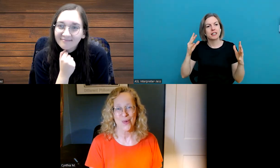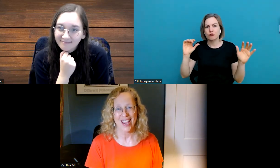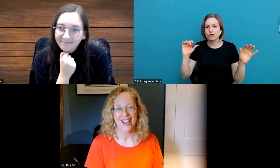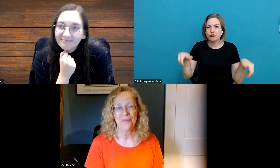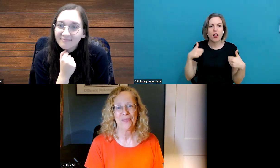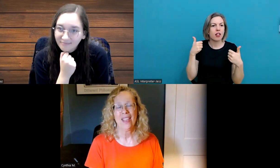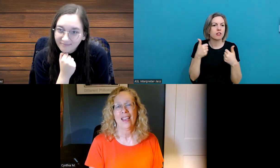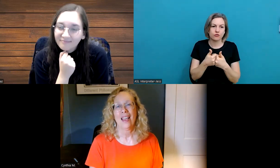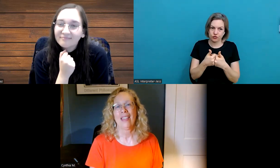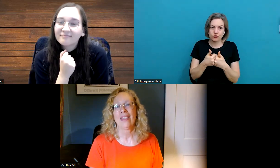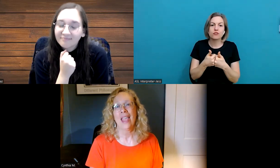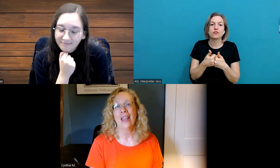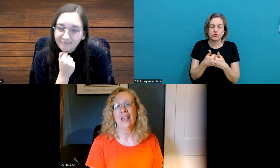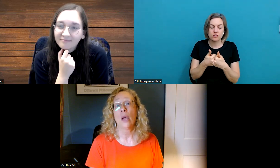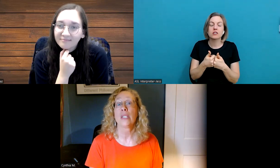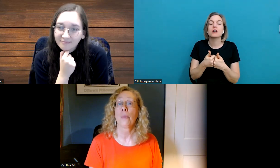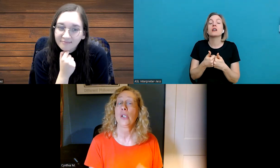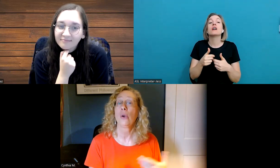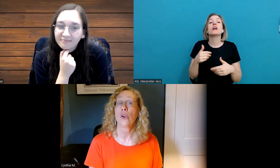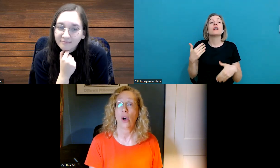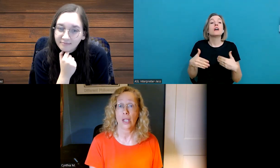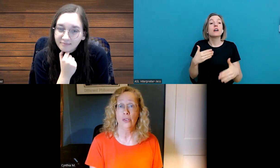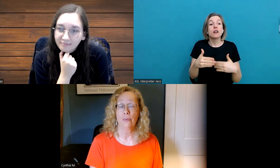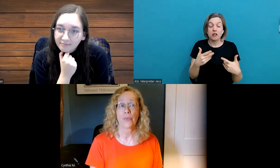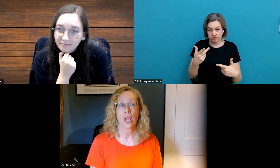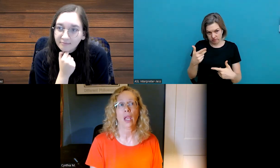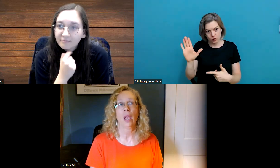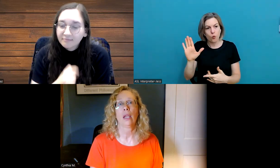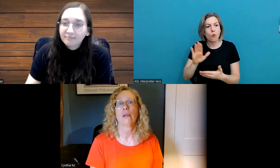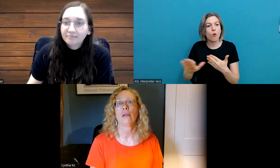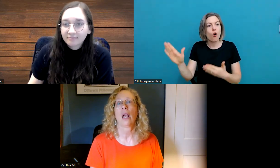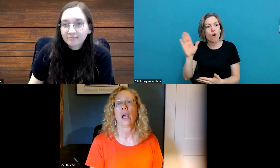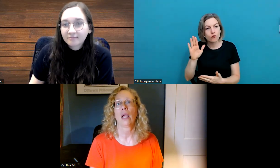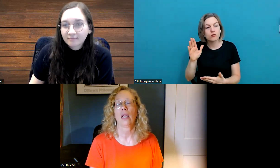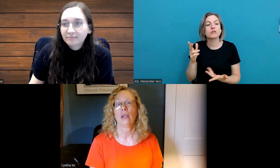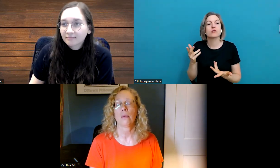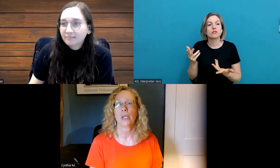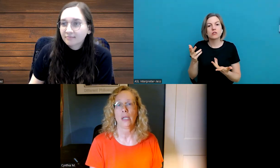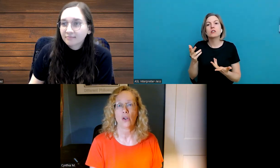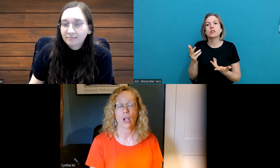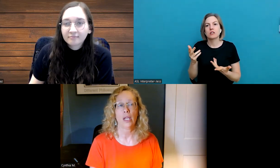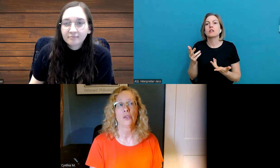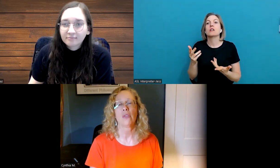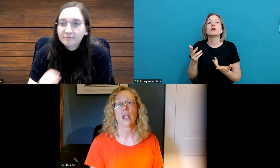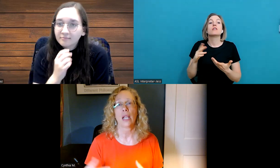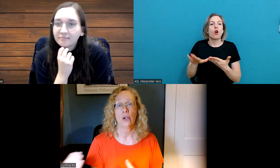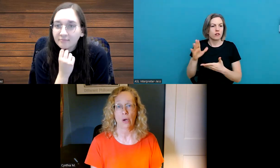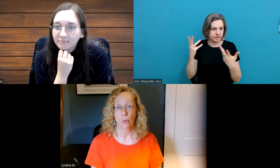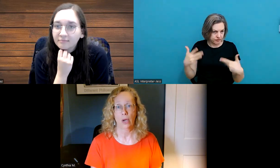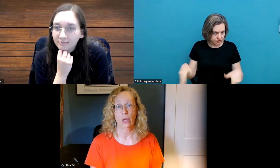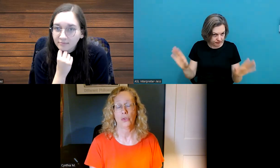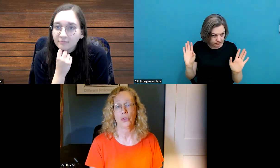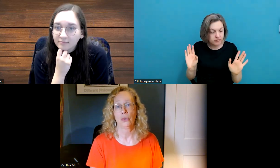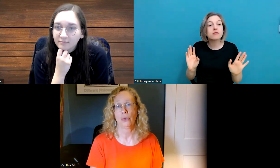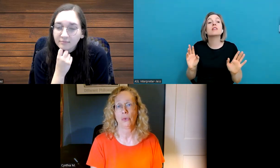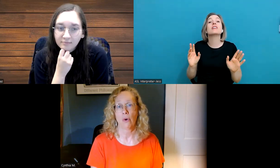along the way. And then I was able to go to college and I completed college. And then later I